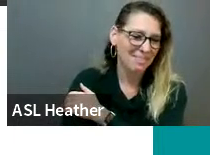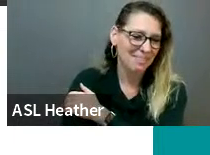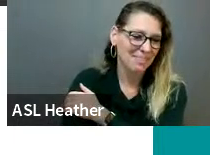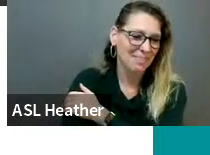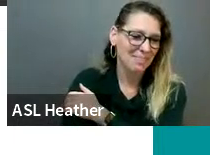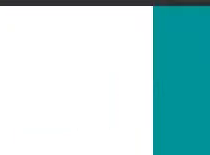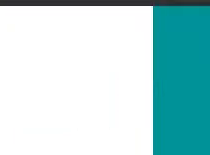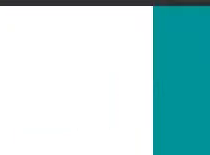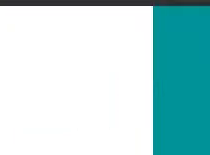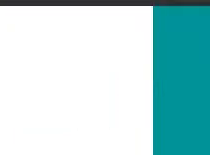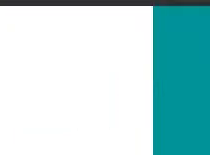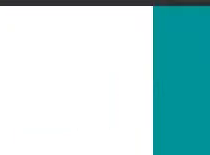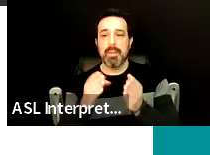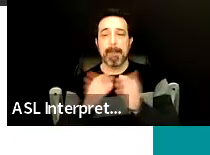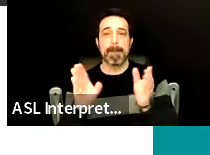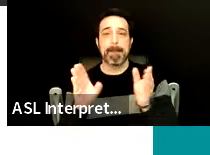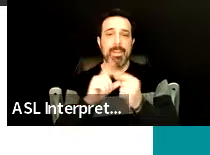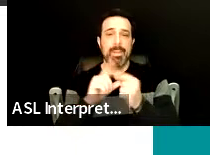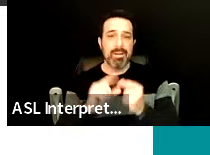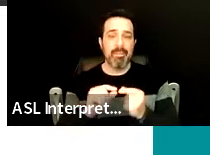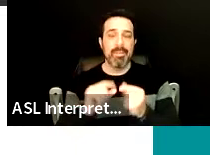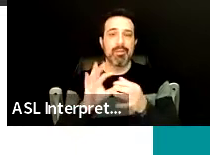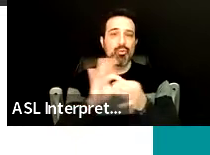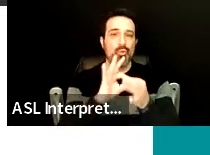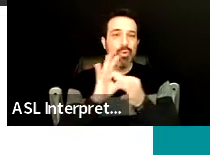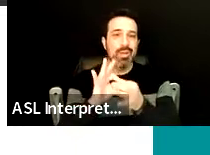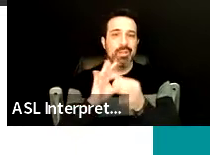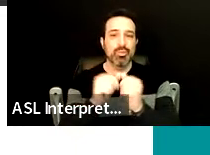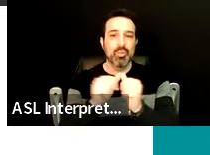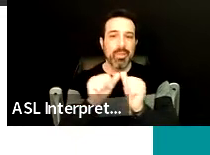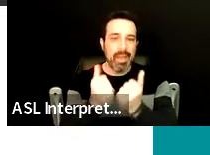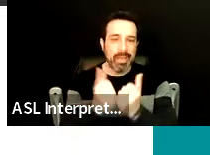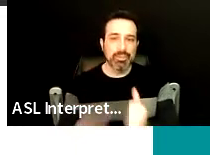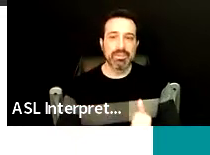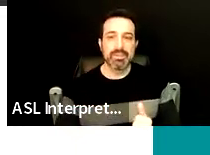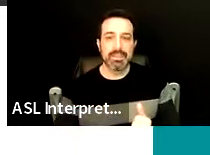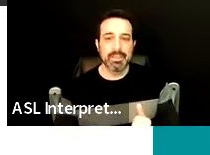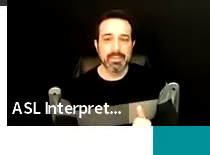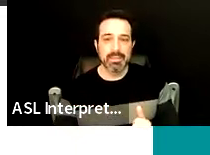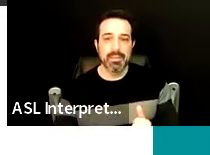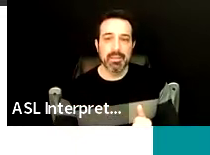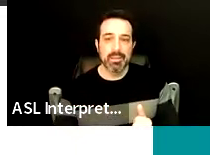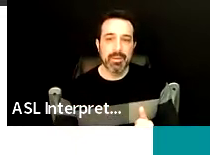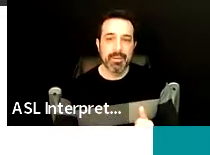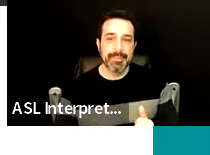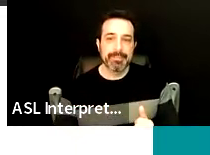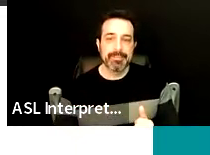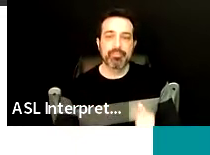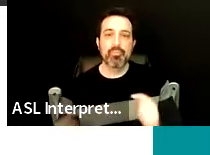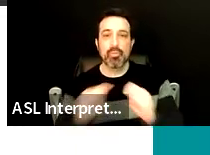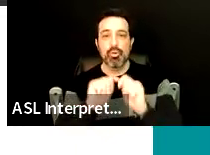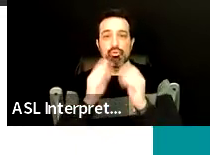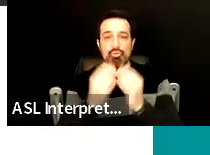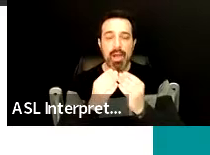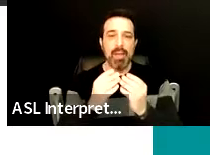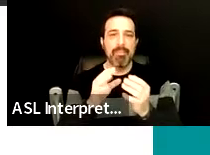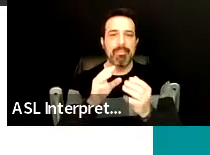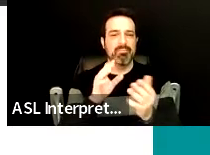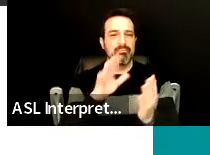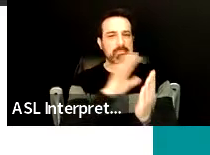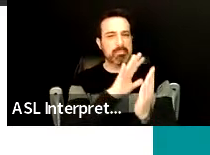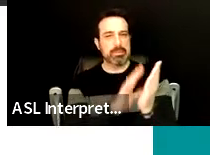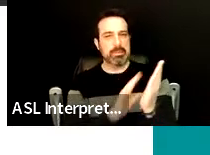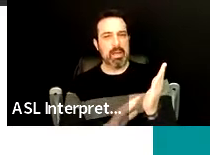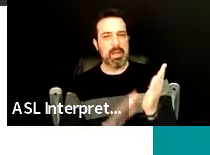So, and once again, the public comments and coordination with agencies and tribes around that the design options within the